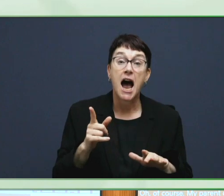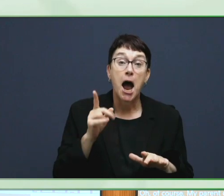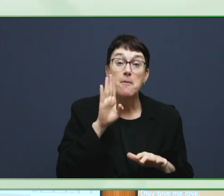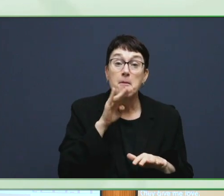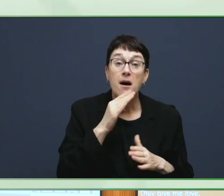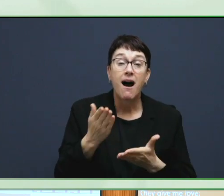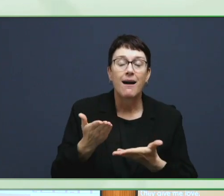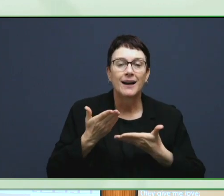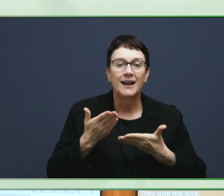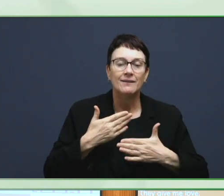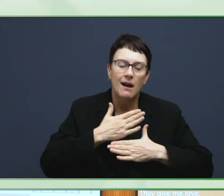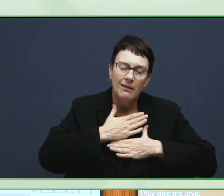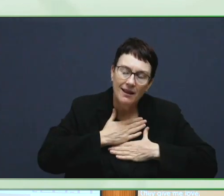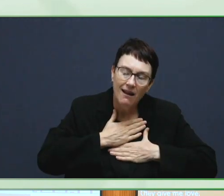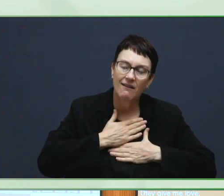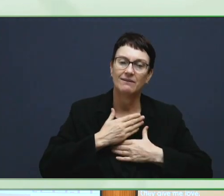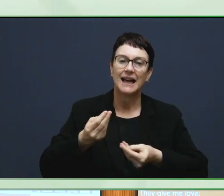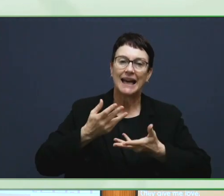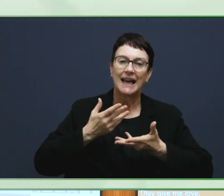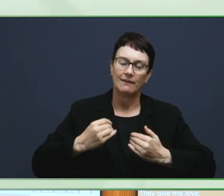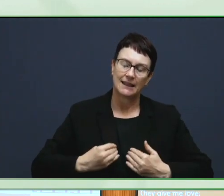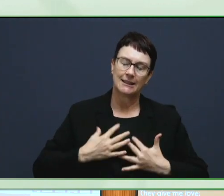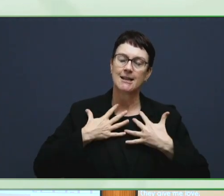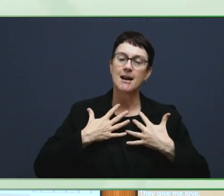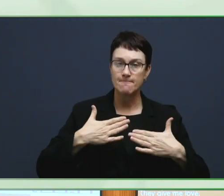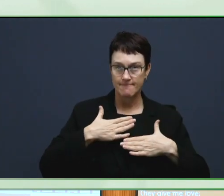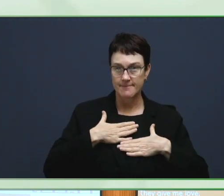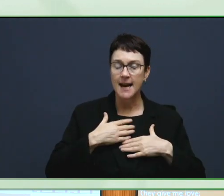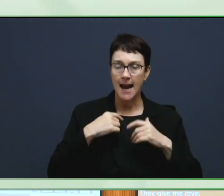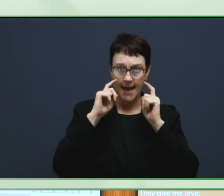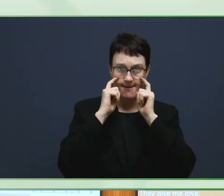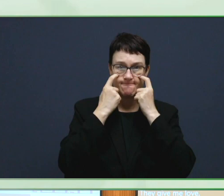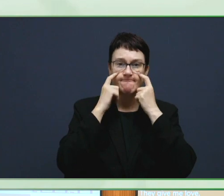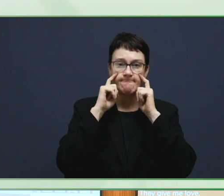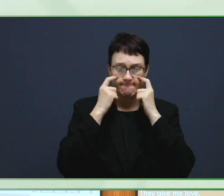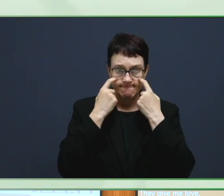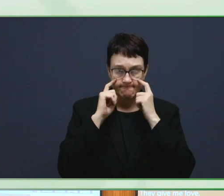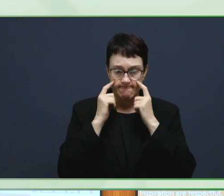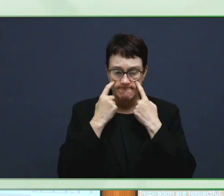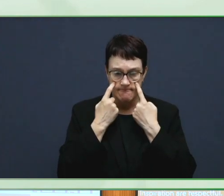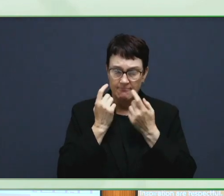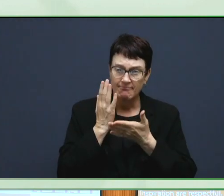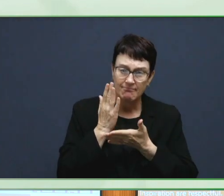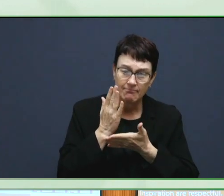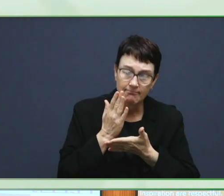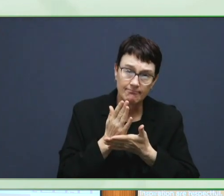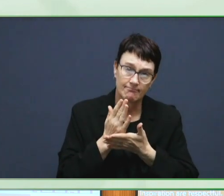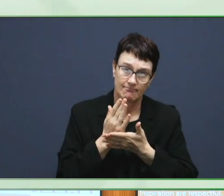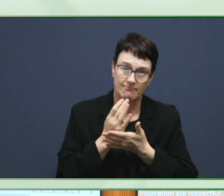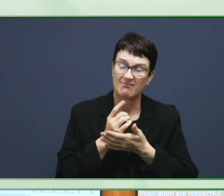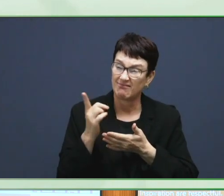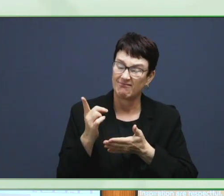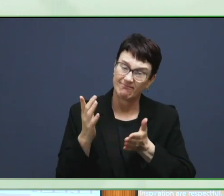inspiration, and respectful, and encourage me to do the